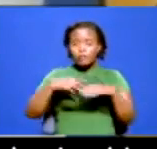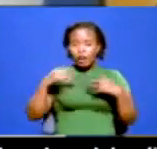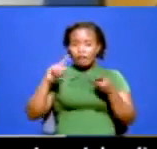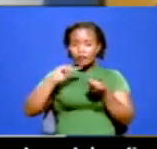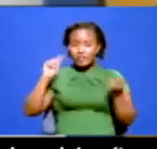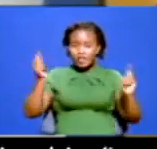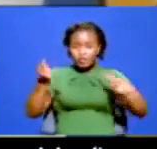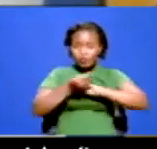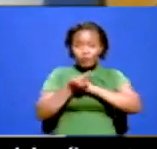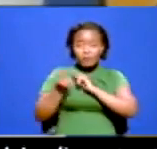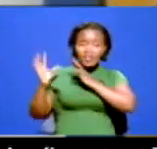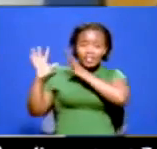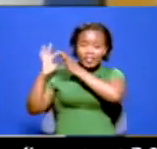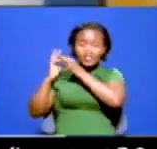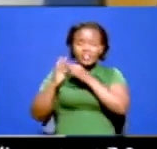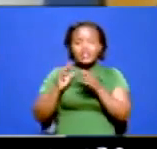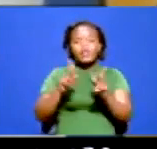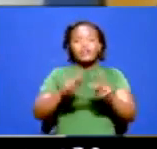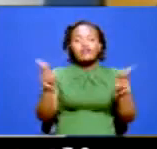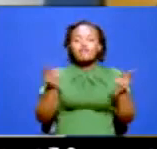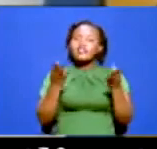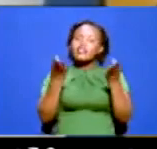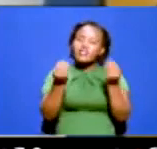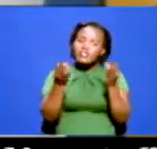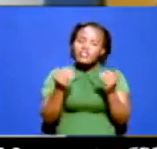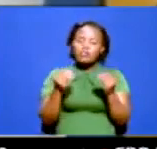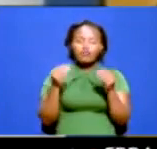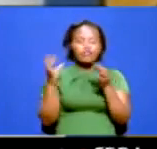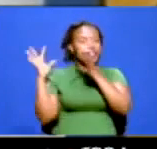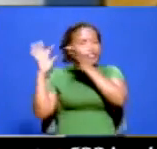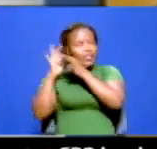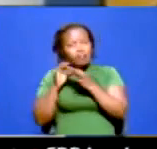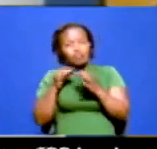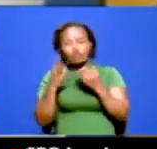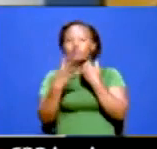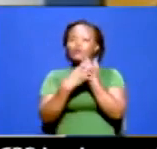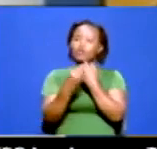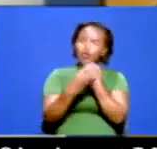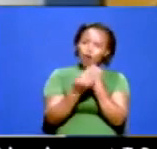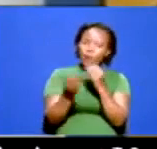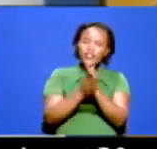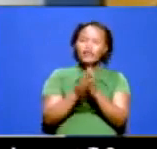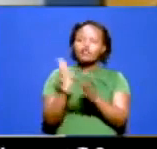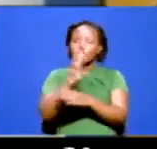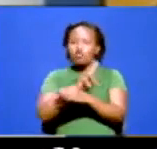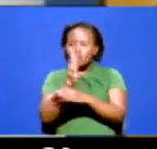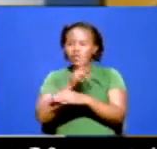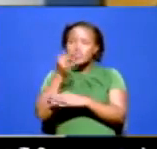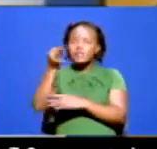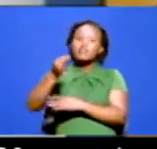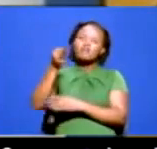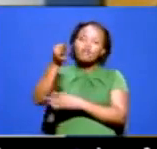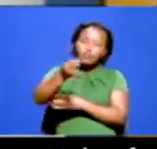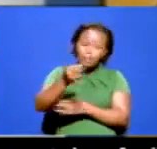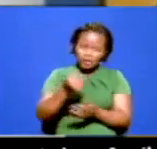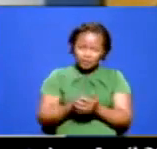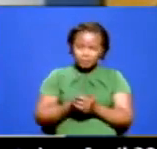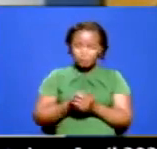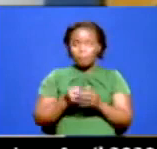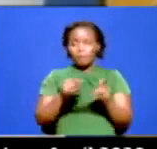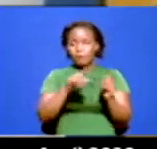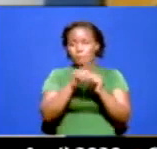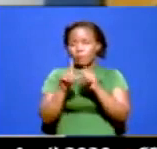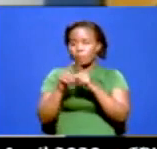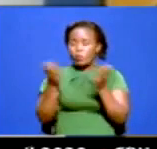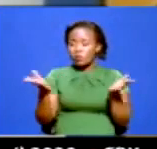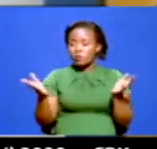it is very easy for that culture to be adopted into the future. If you look at most of